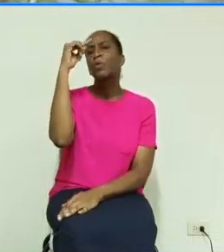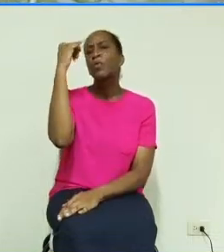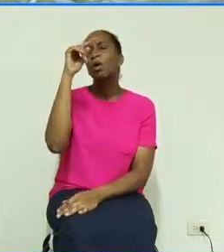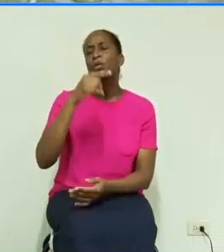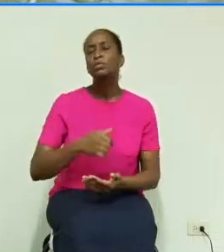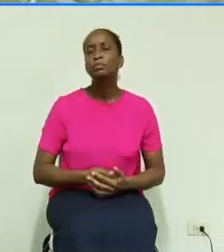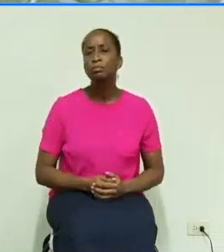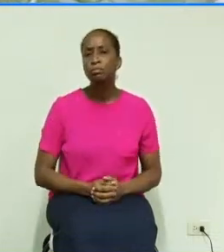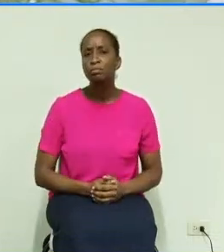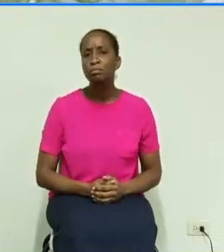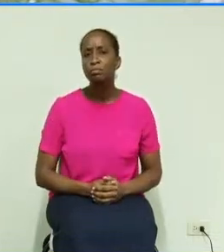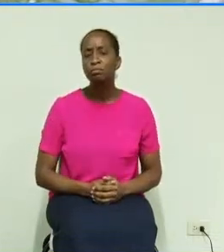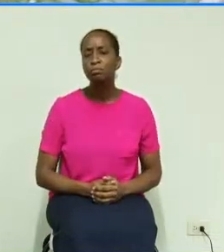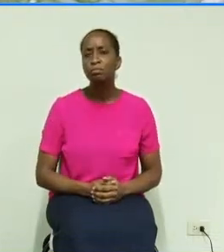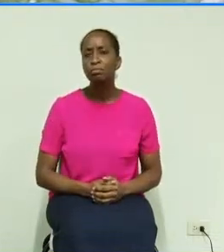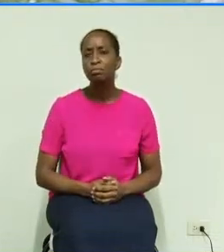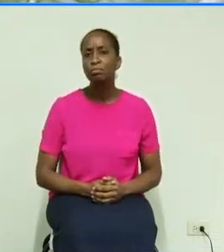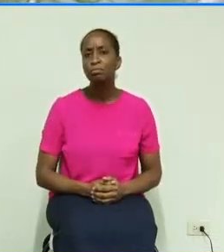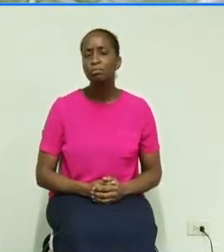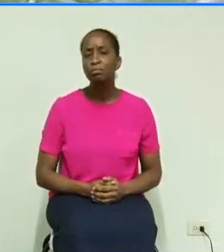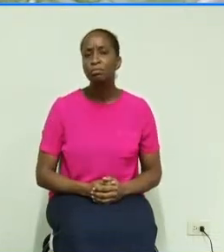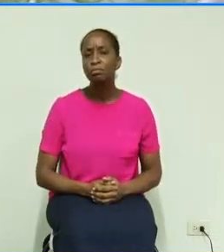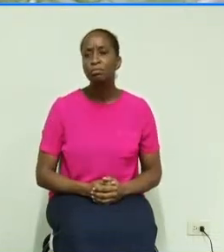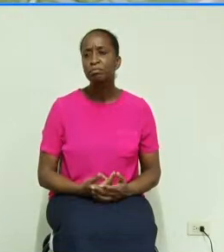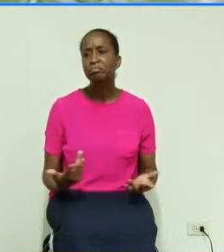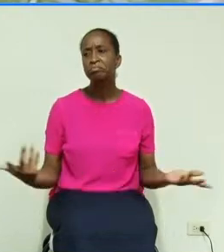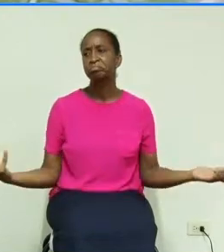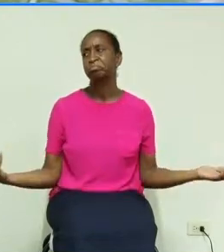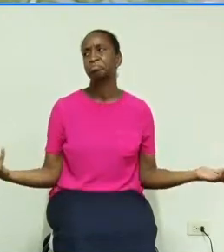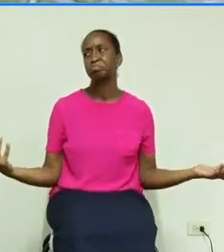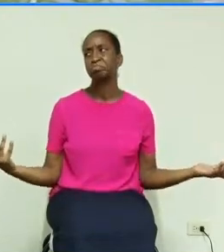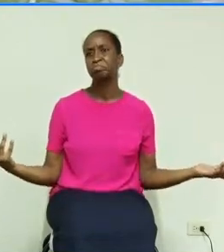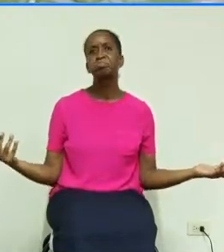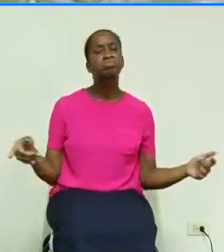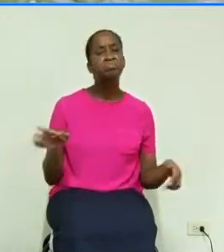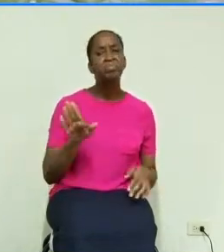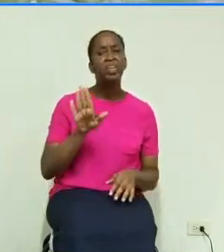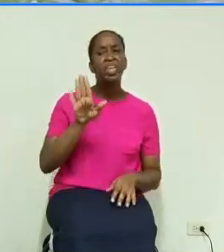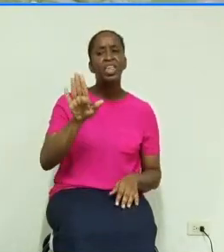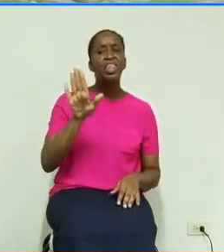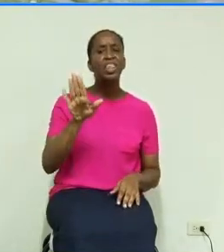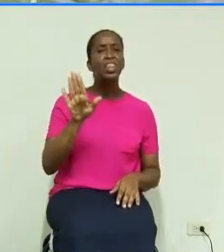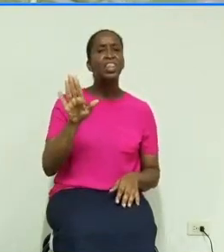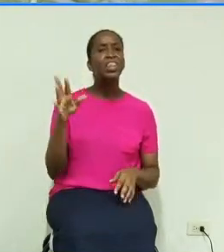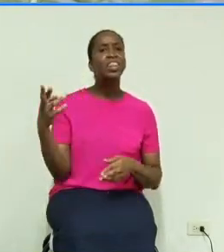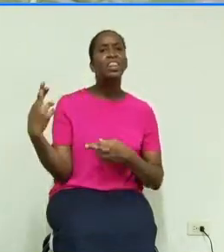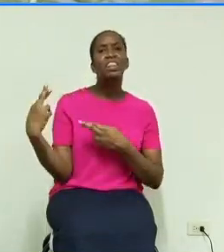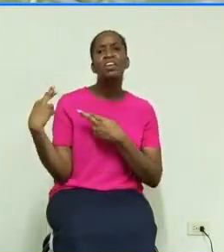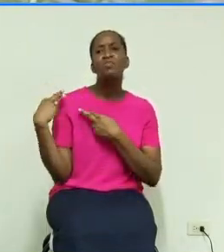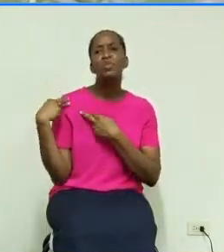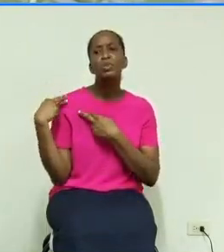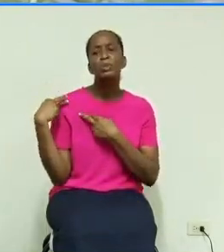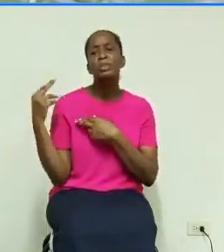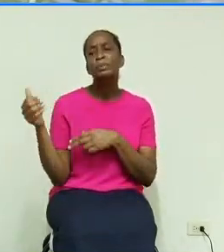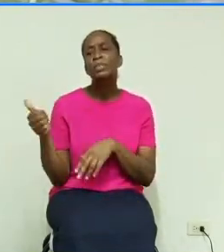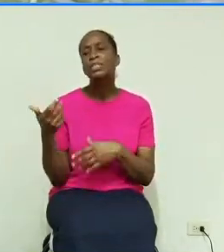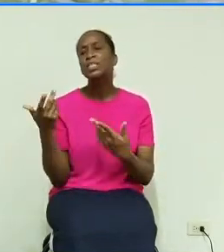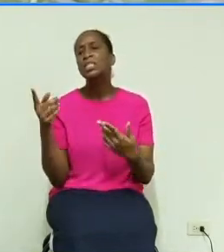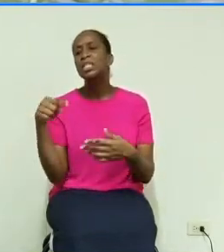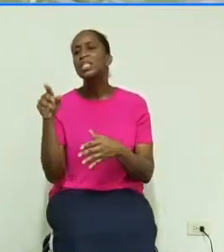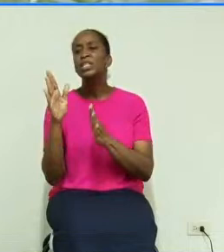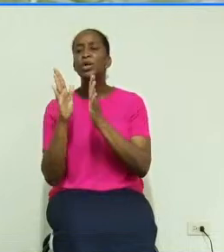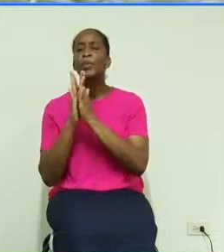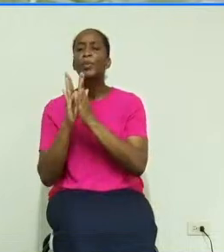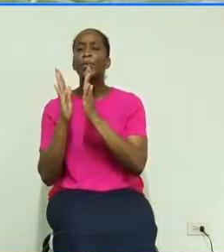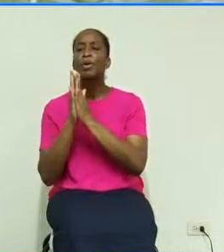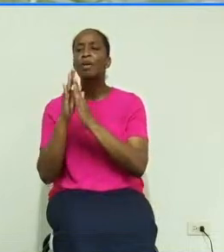to pray? Is there any other function that the clergy does apart from praying for the beginning of Senate? I could